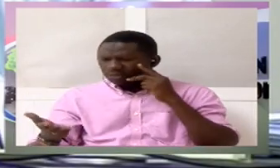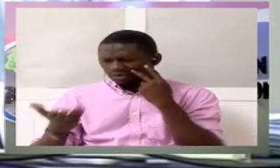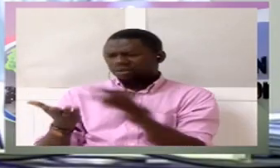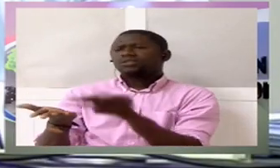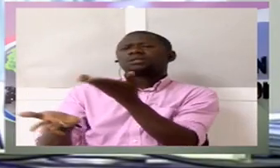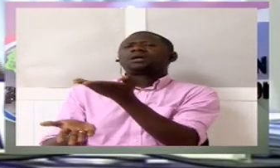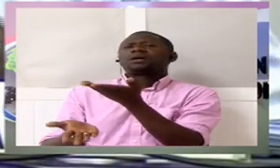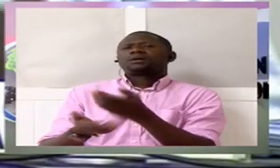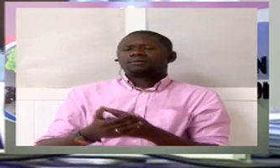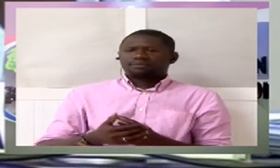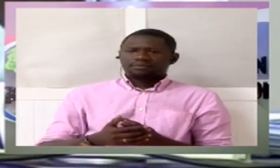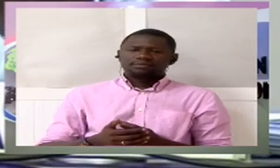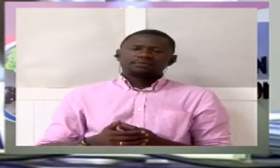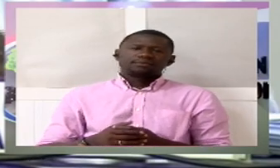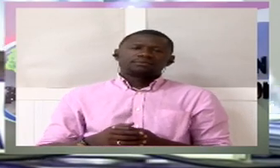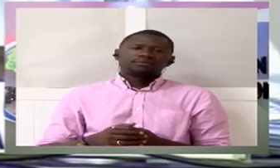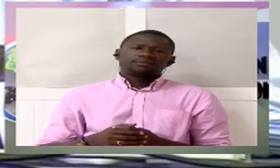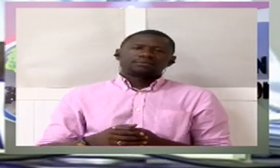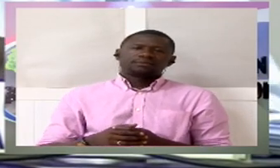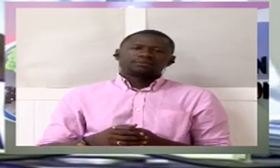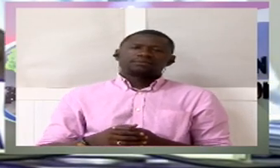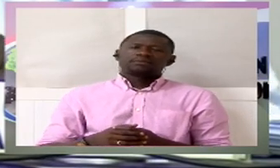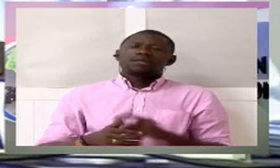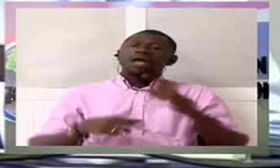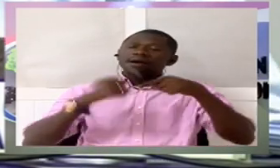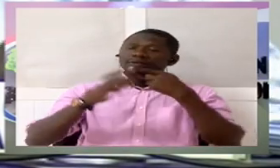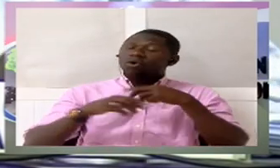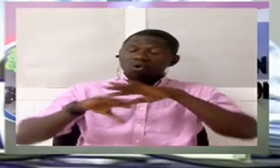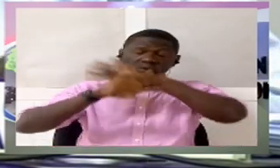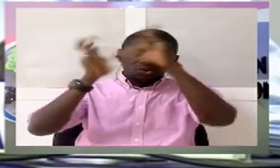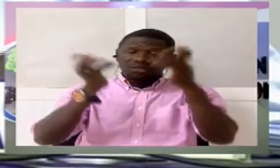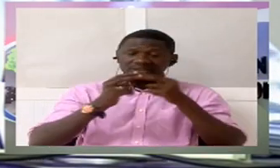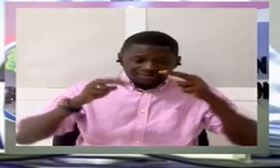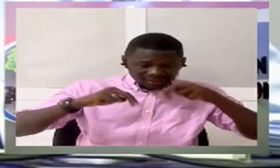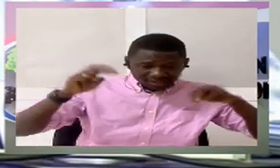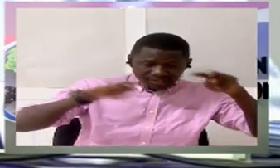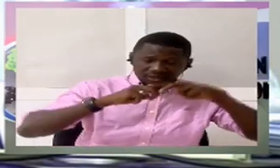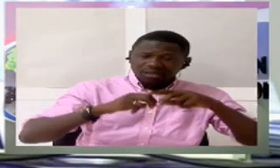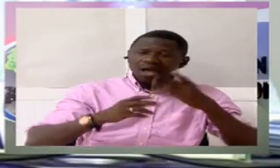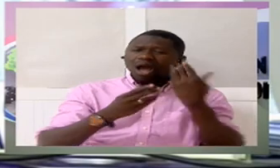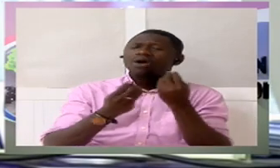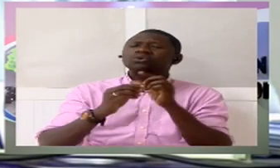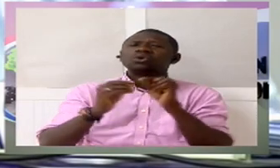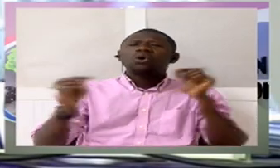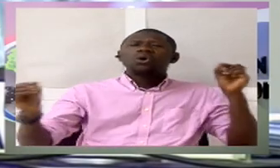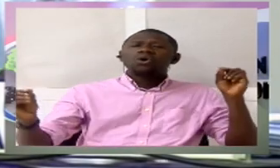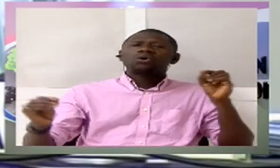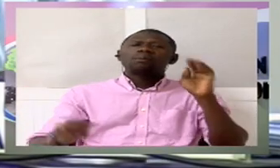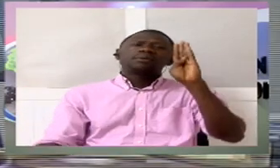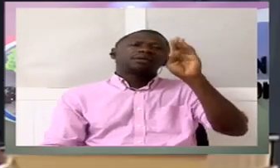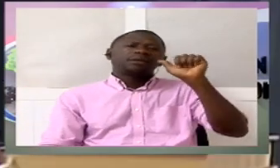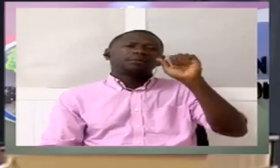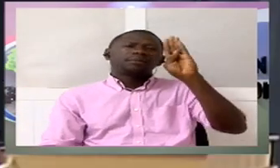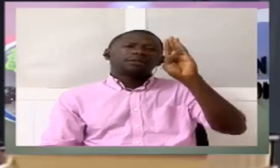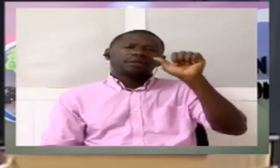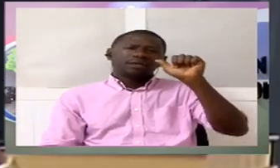So after all this search, for how long did Baba remain in detention? Birolu be botala